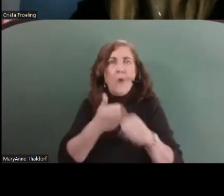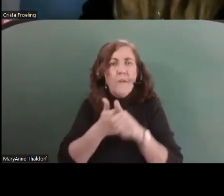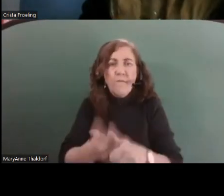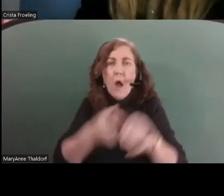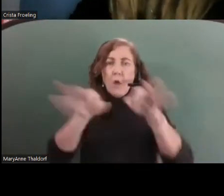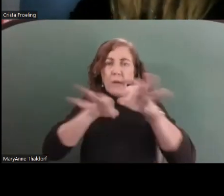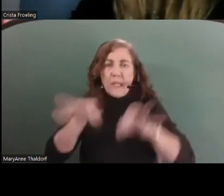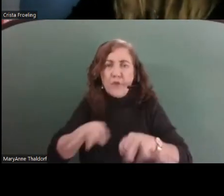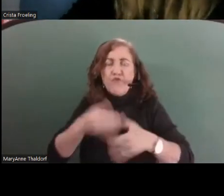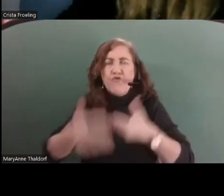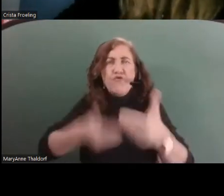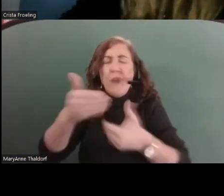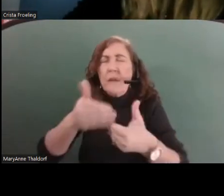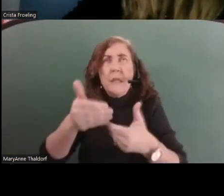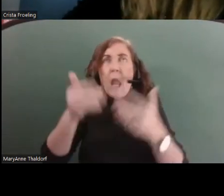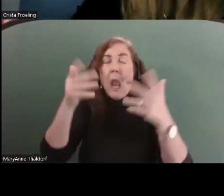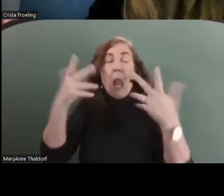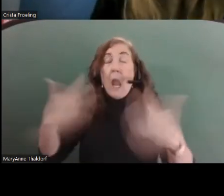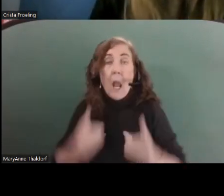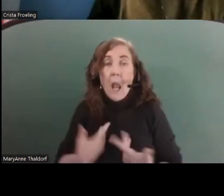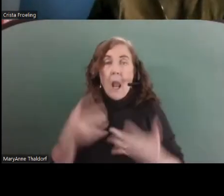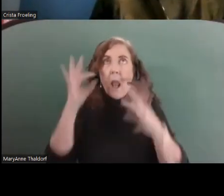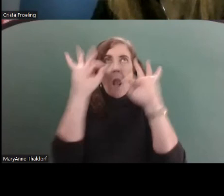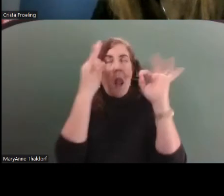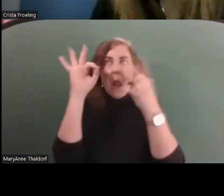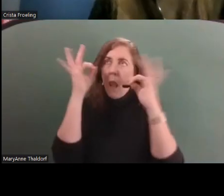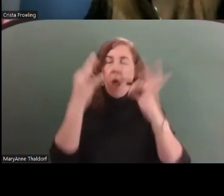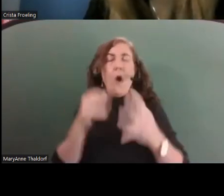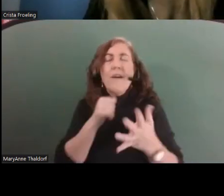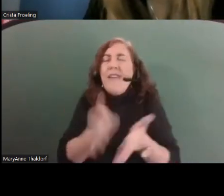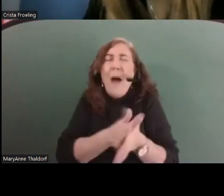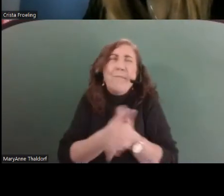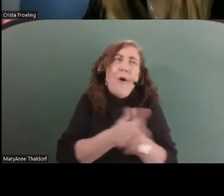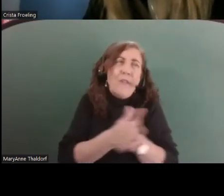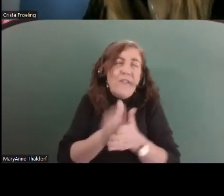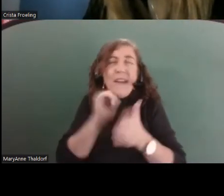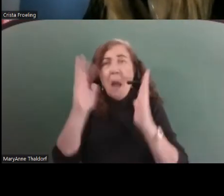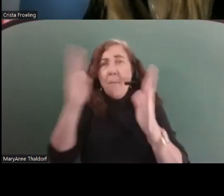or they're, not motivated, not paying attention.